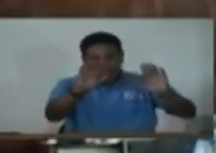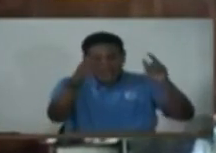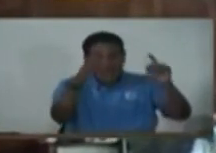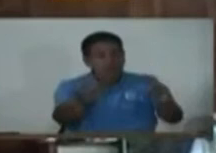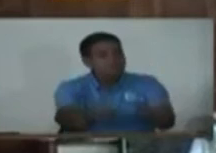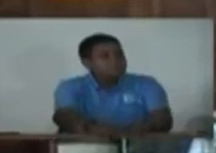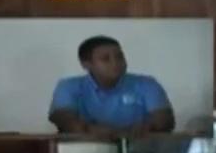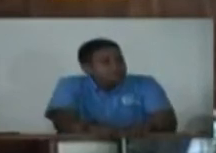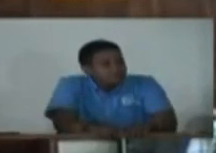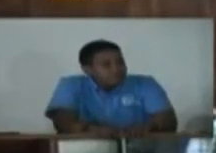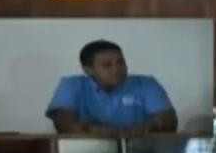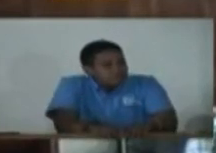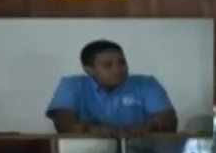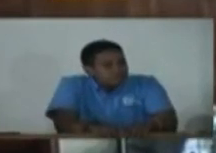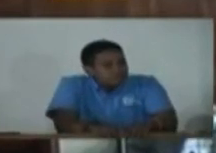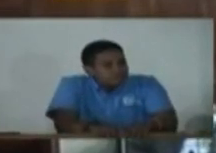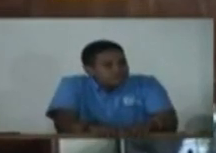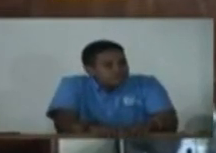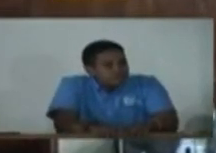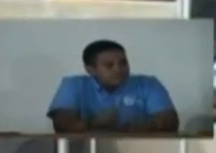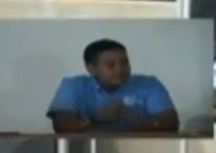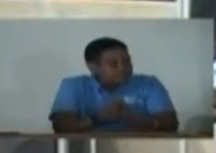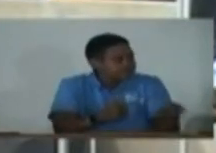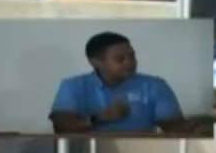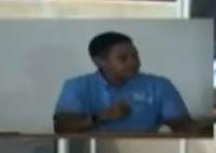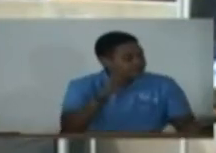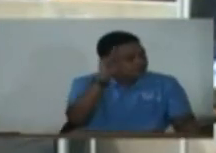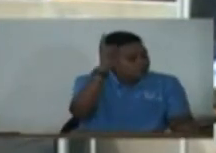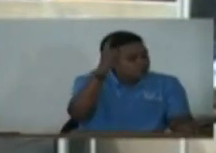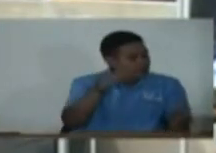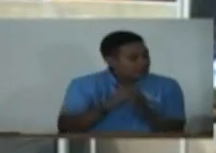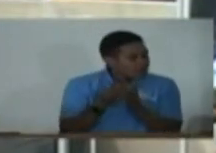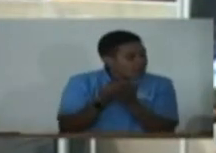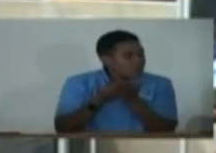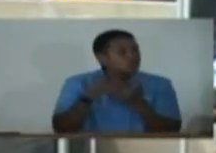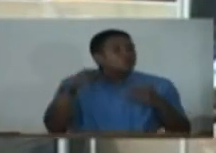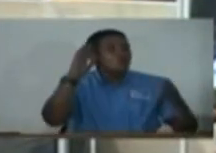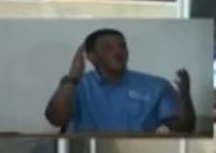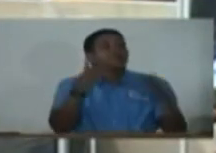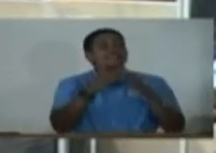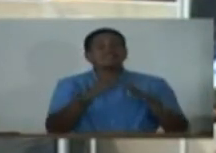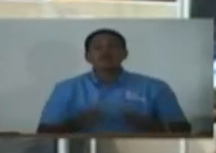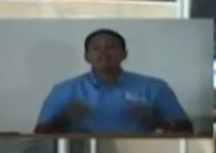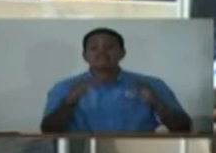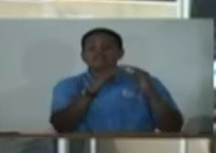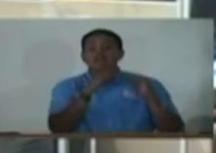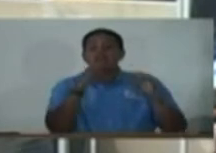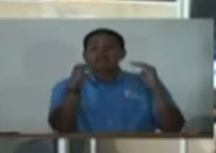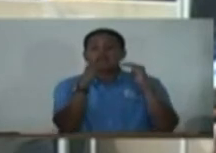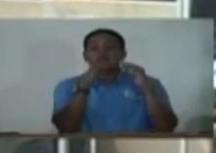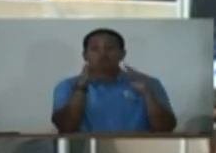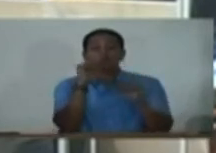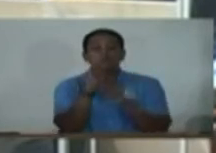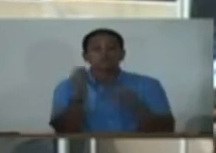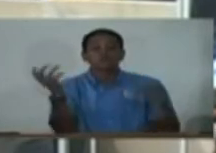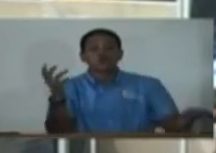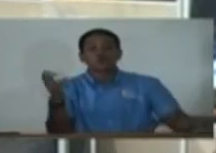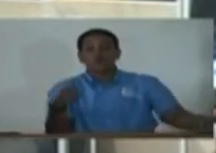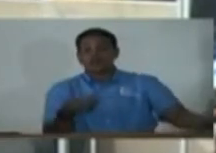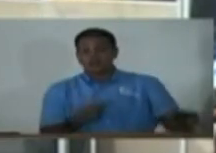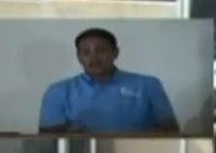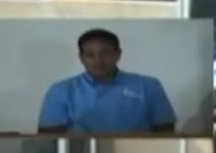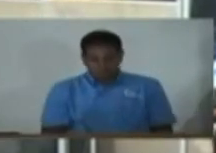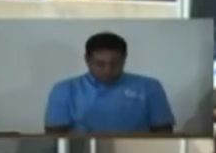Madam Speaker, and if it is $1 in the budget, we're going to divide it up fairly and equally and ensure that it is distributed